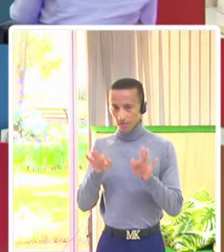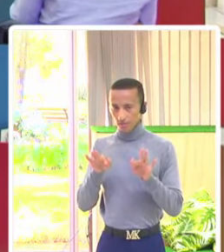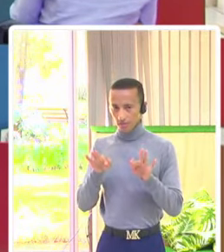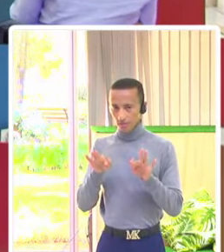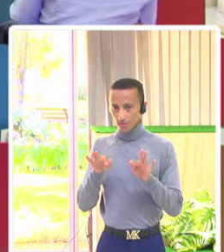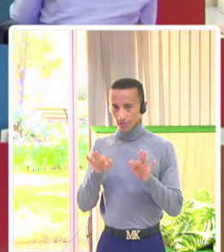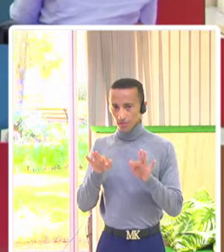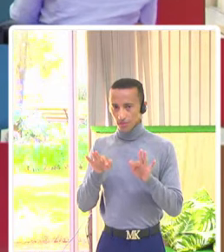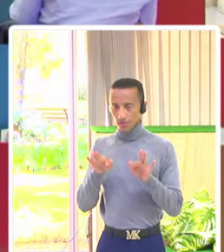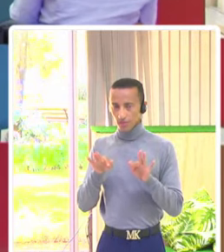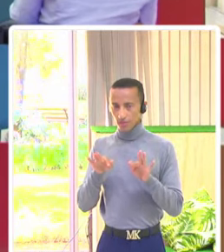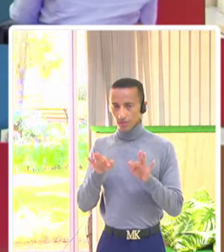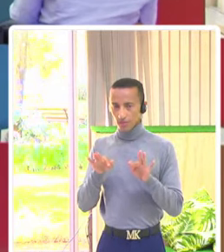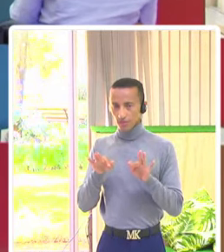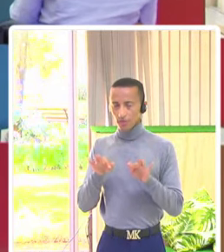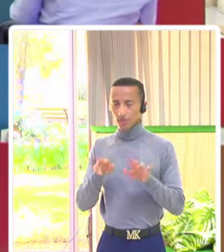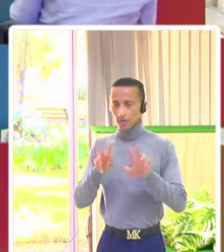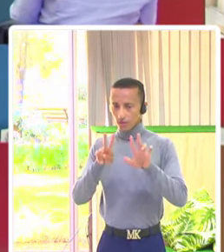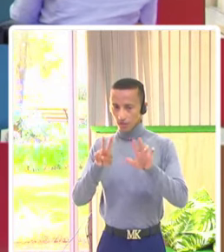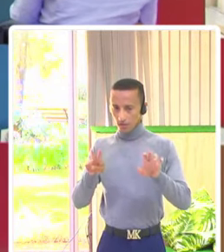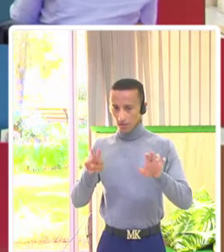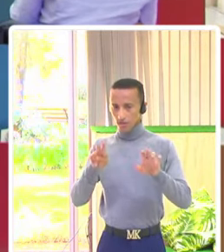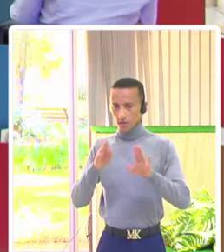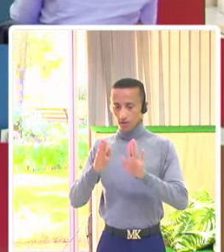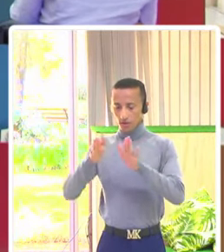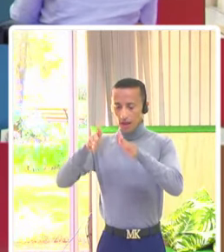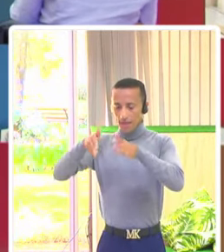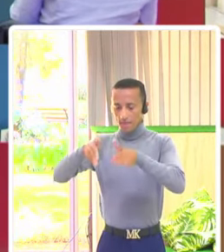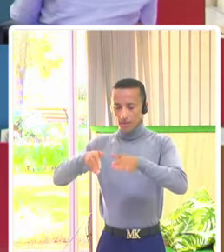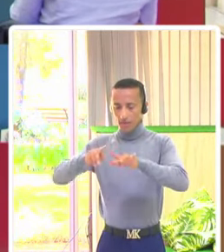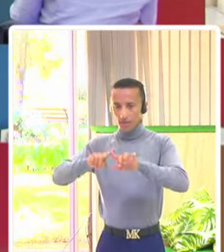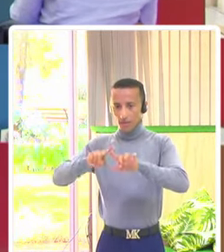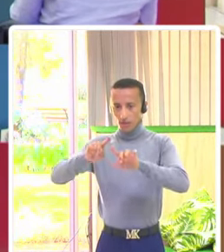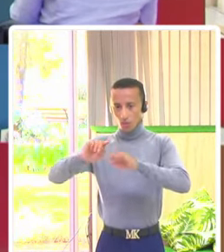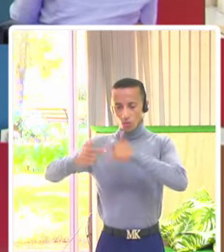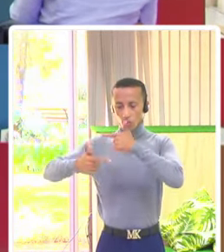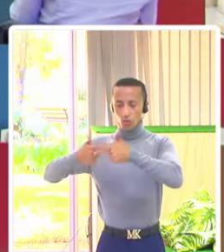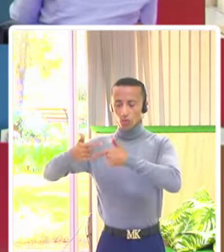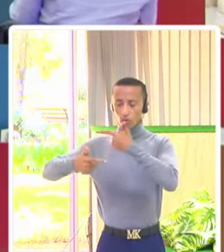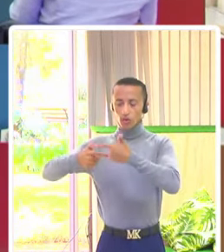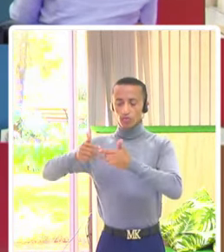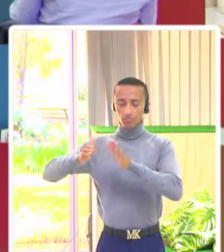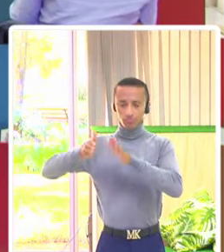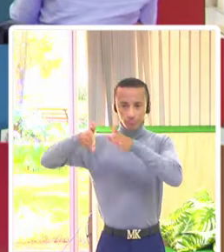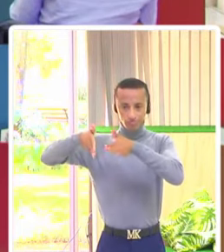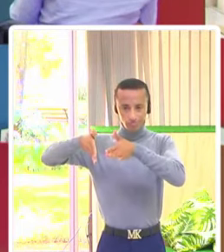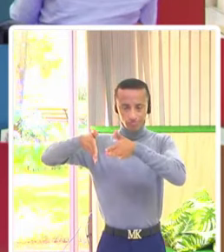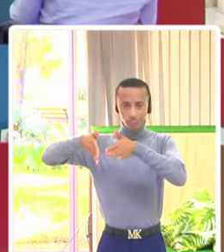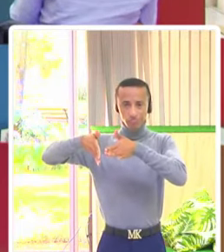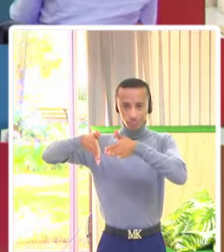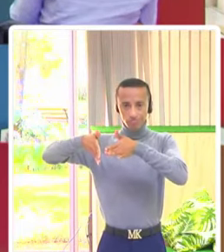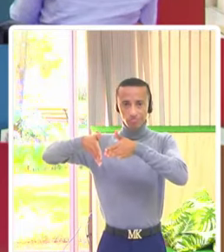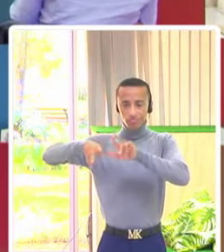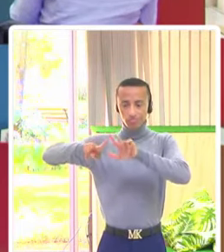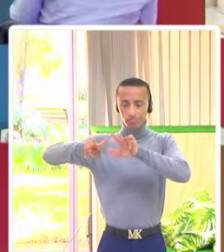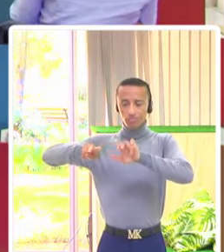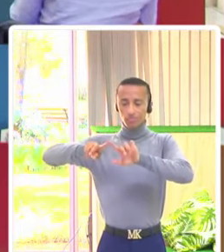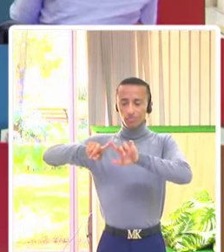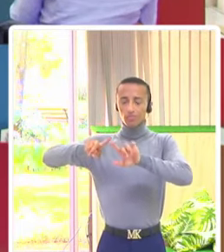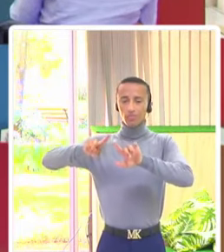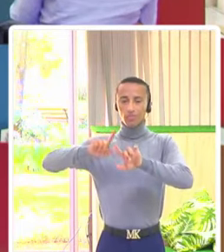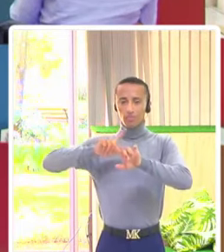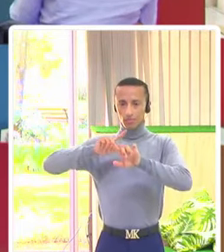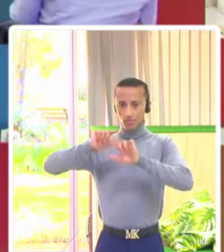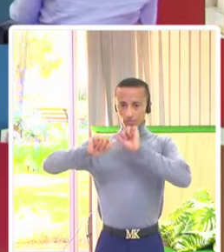On the missions issue, Mr. Jaishankar, is there a specific legal